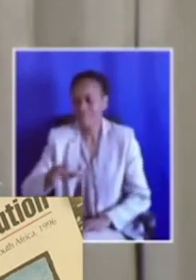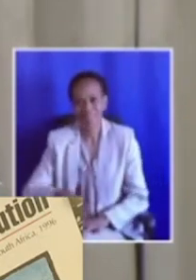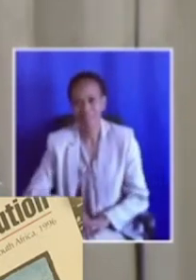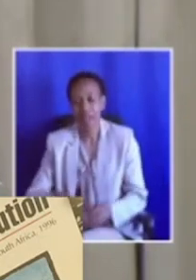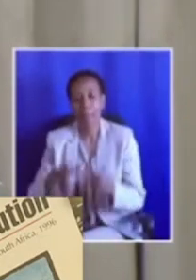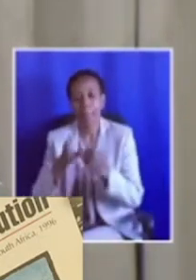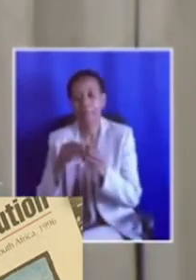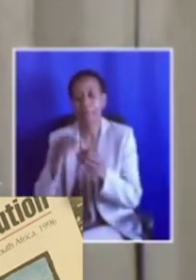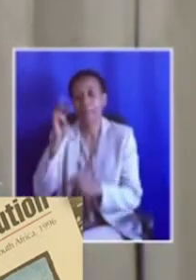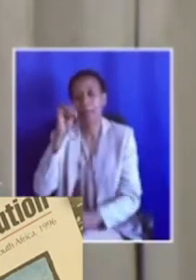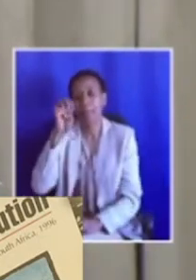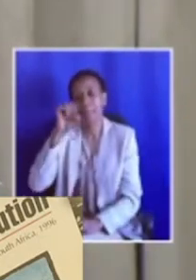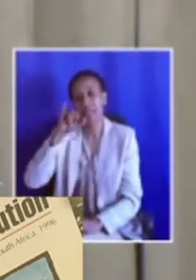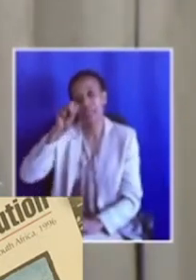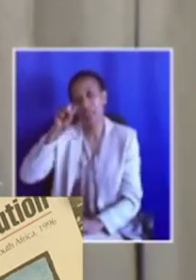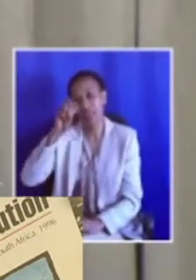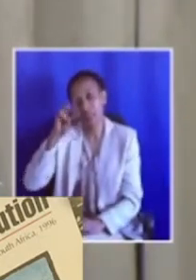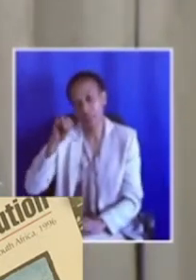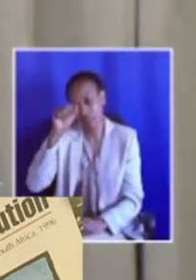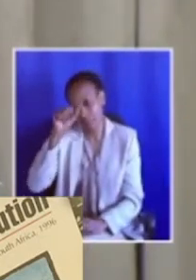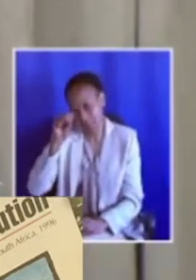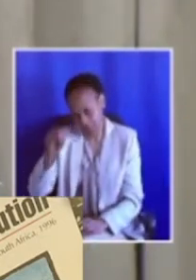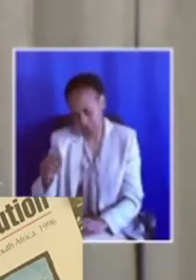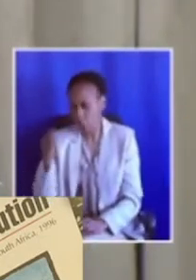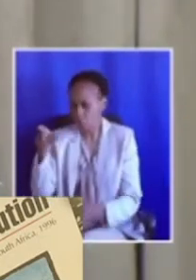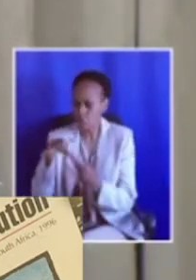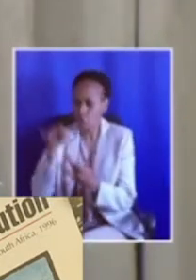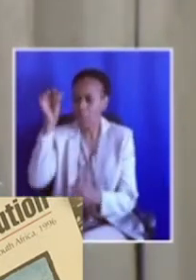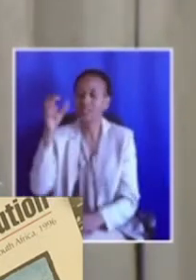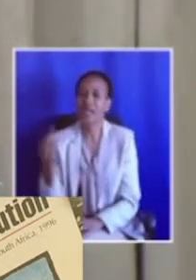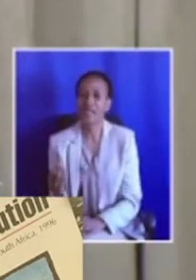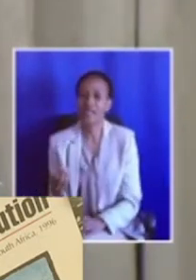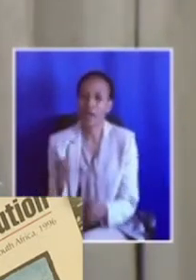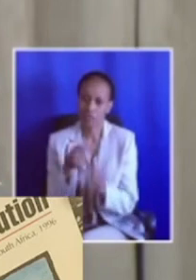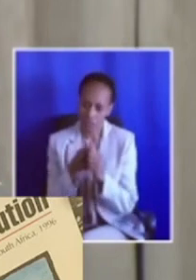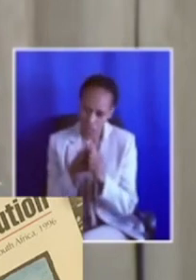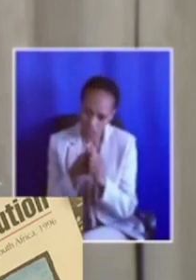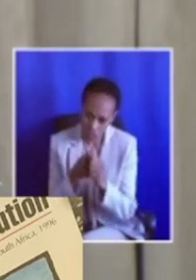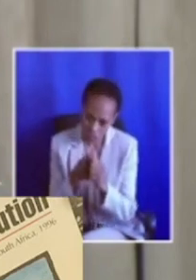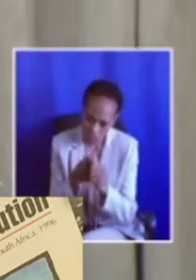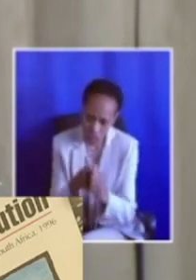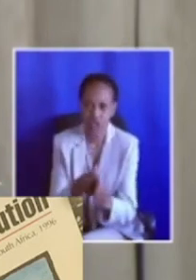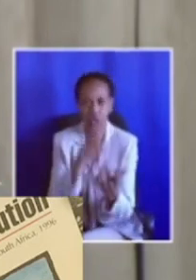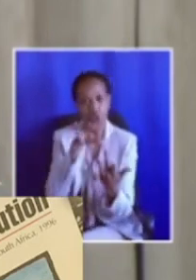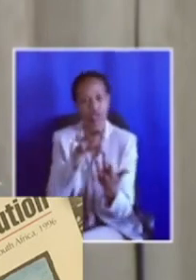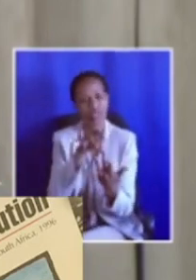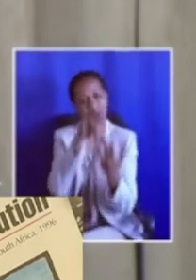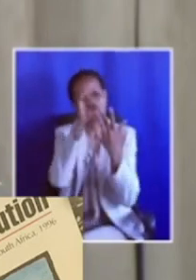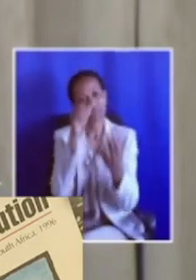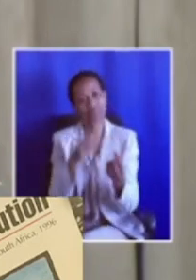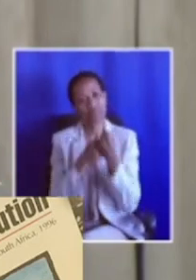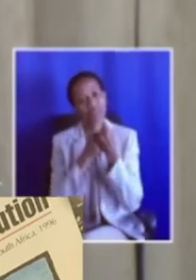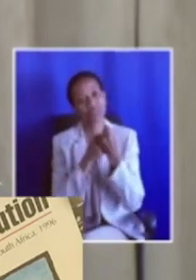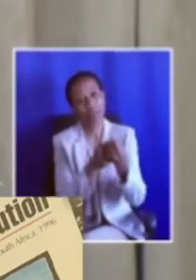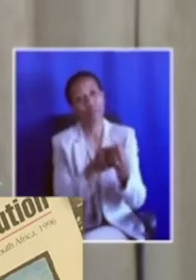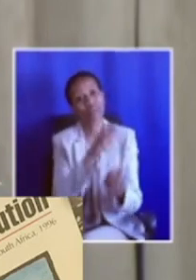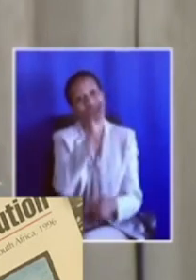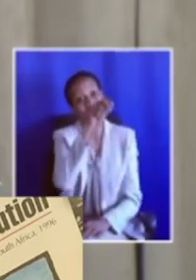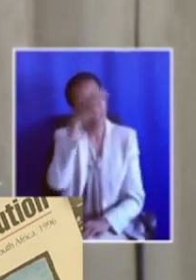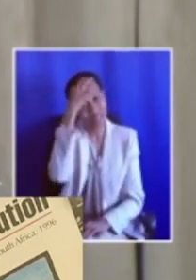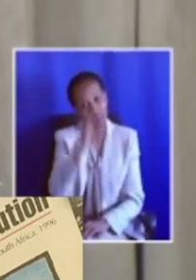members, you have the choice to continue supporting the current trajectory of the ANC government, or you